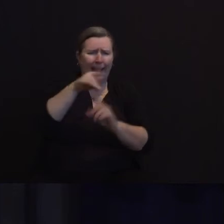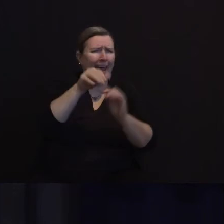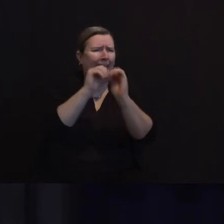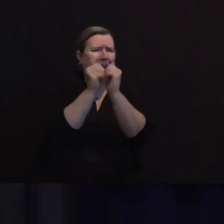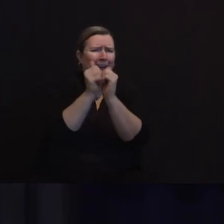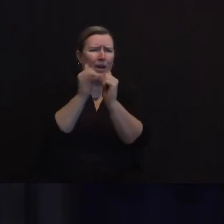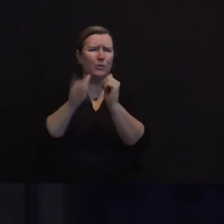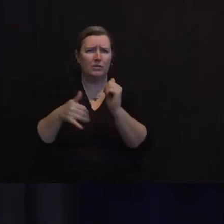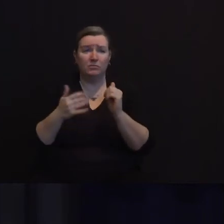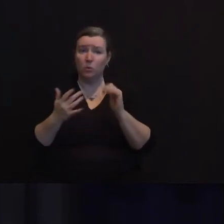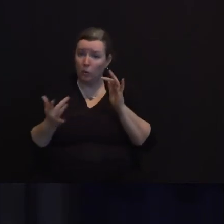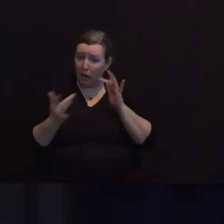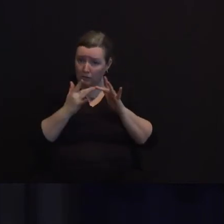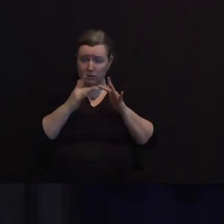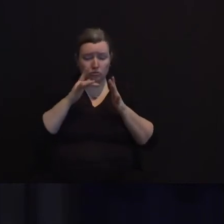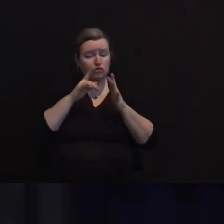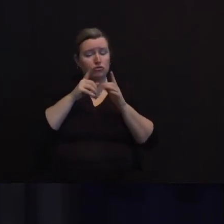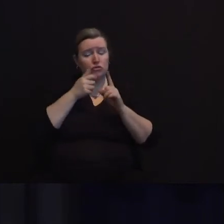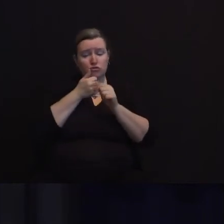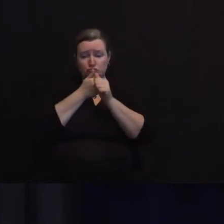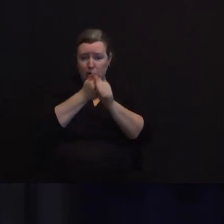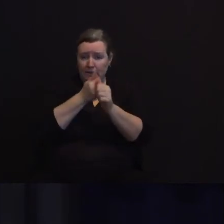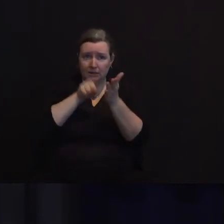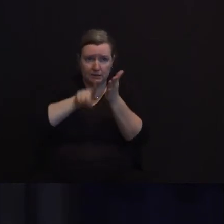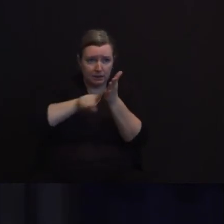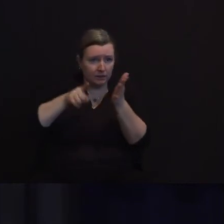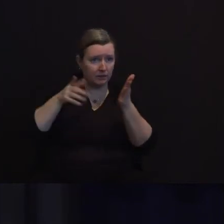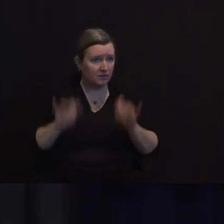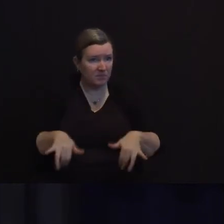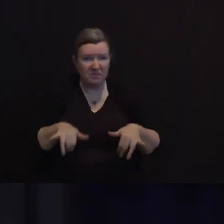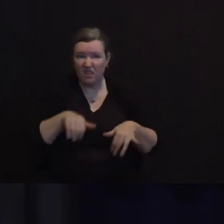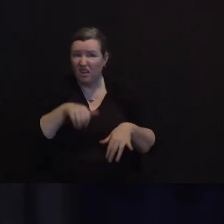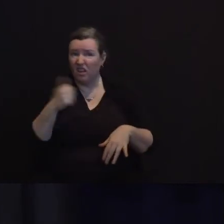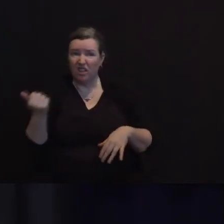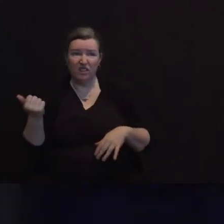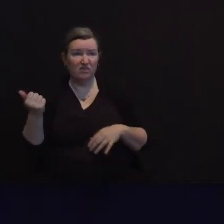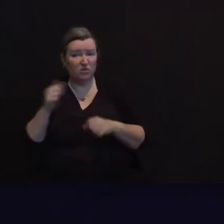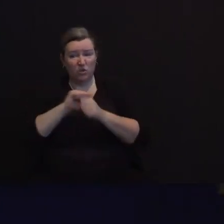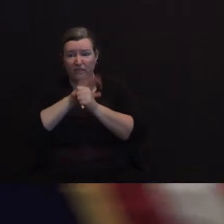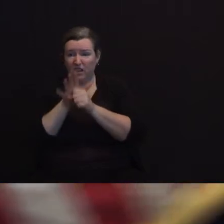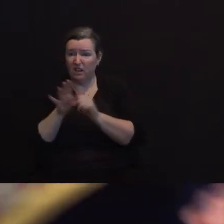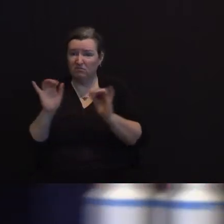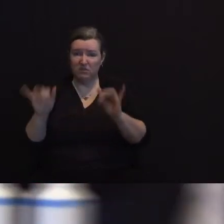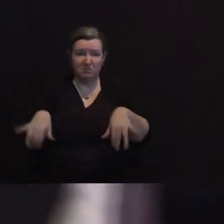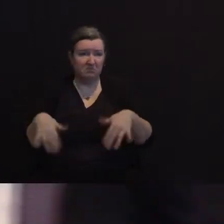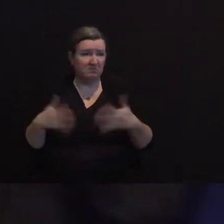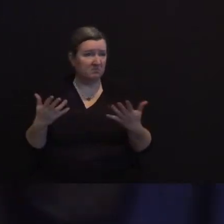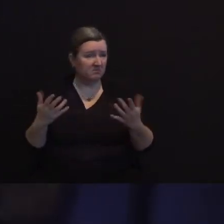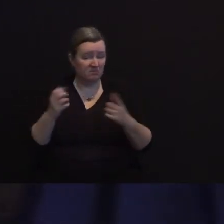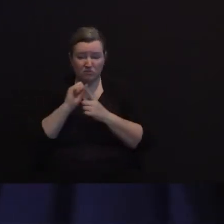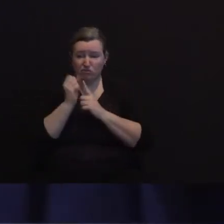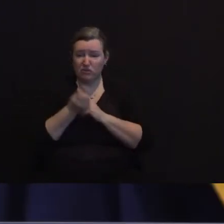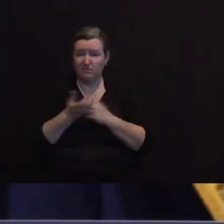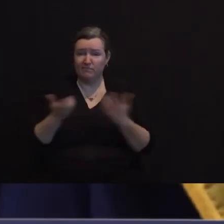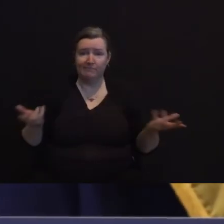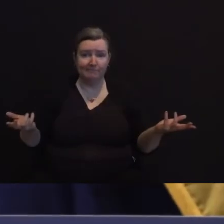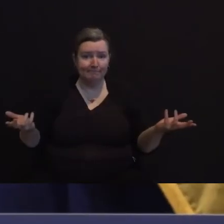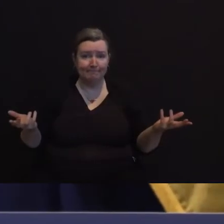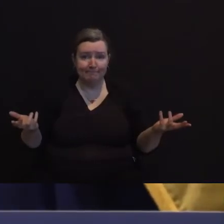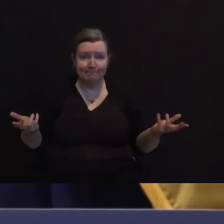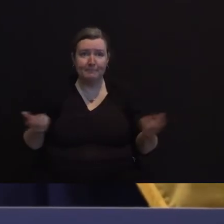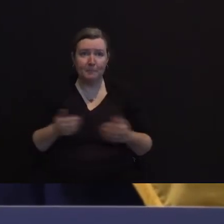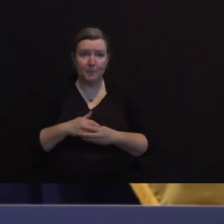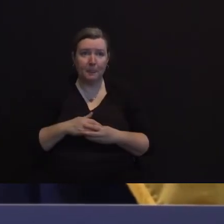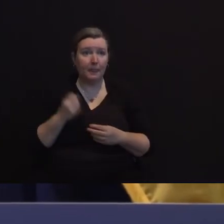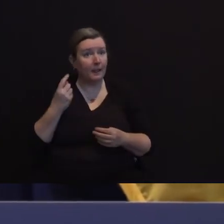and contact traced like every other case. Yeah, again, this is early on, so for Alex's benefit, and if I get